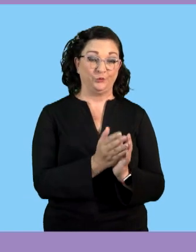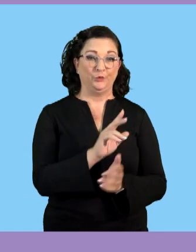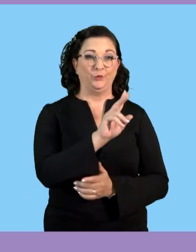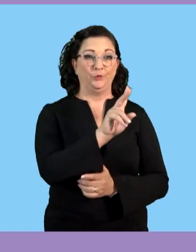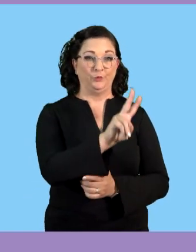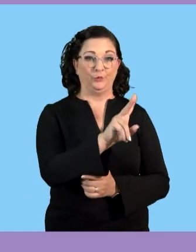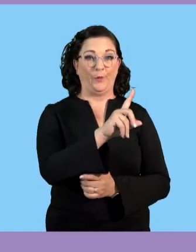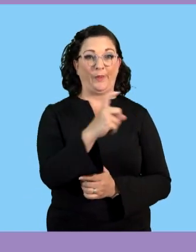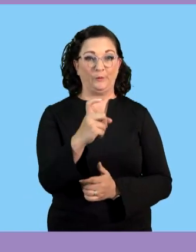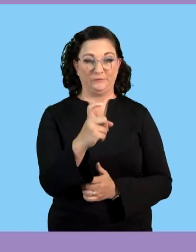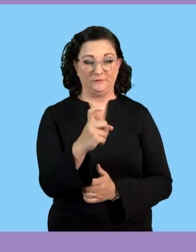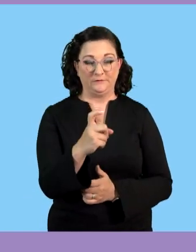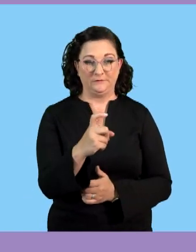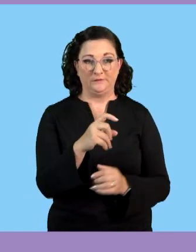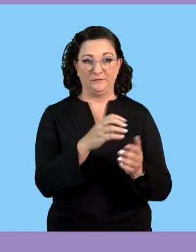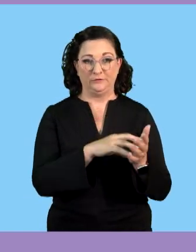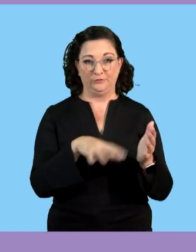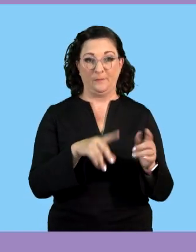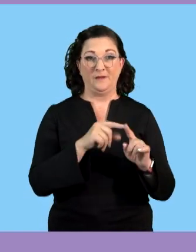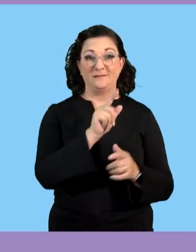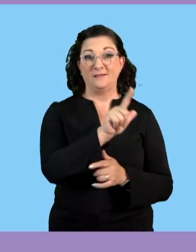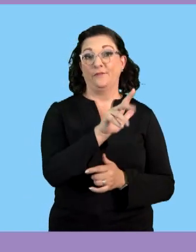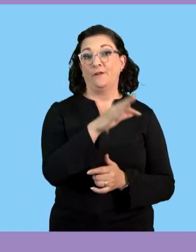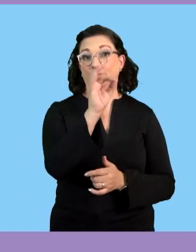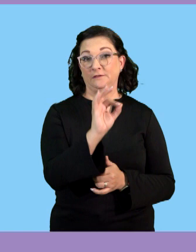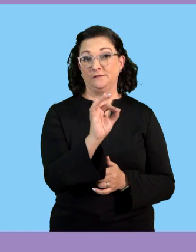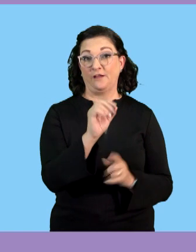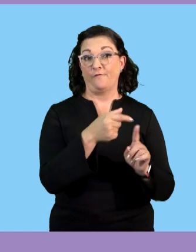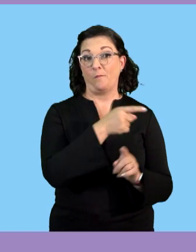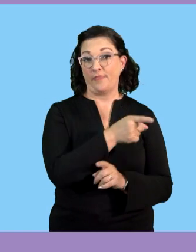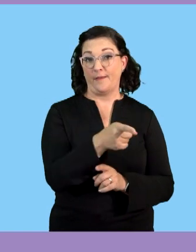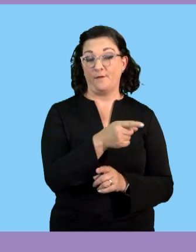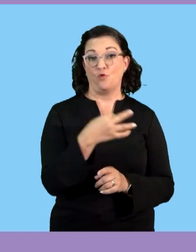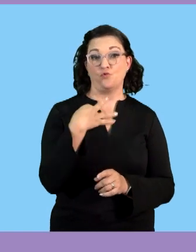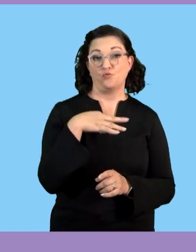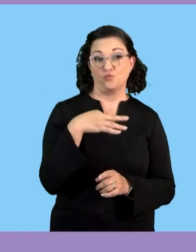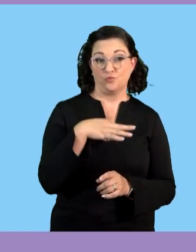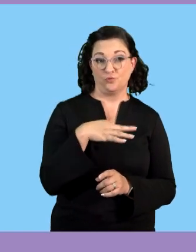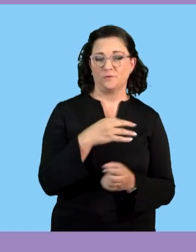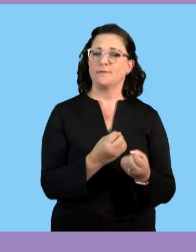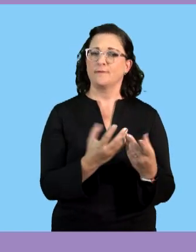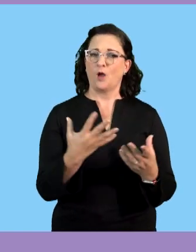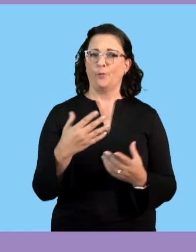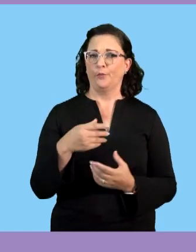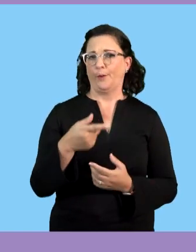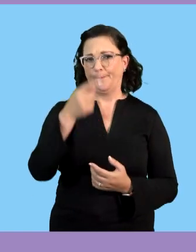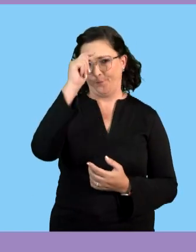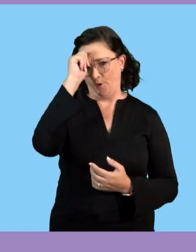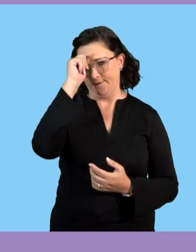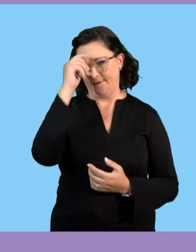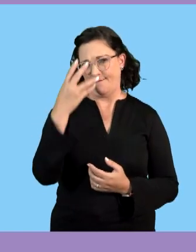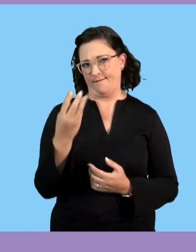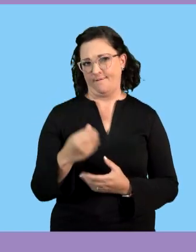are 2,000 learners. If 75% of the learners are girls, calculate the number of